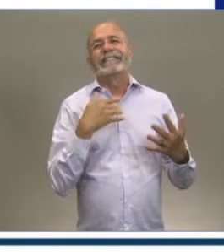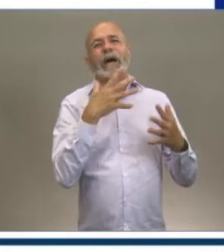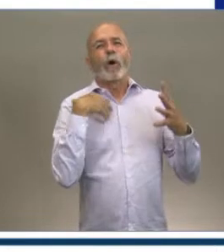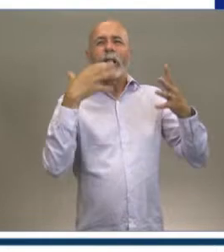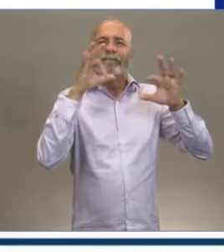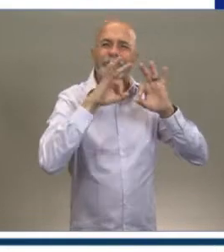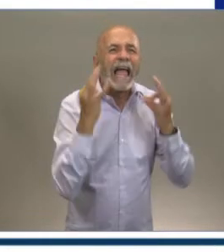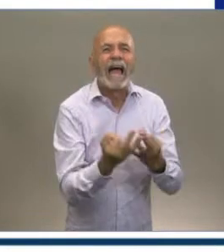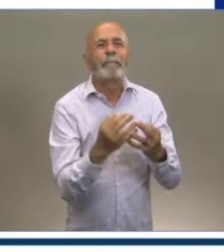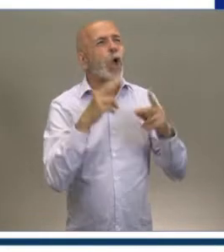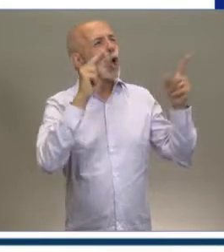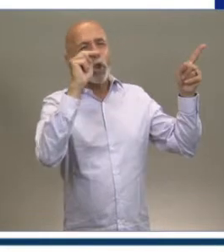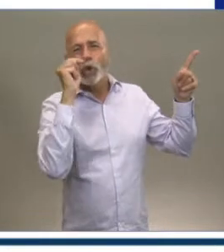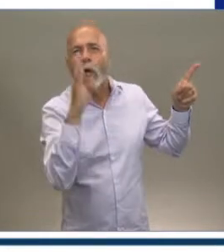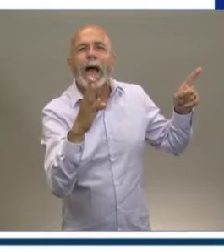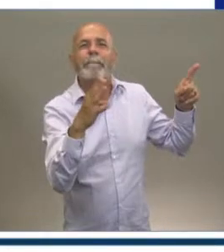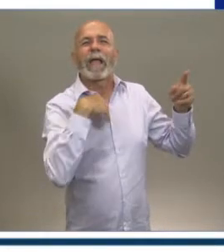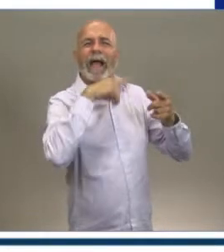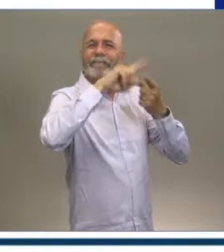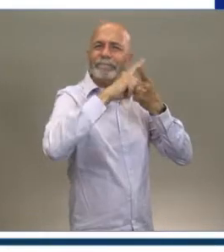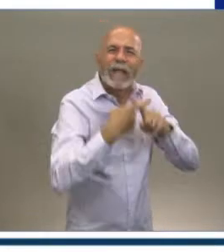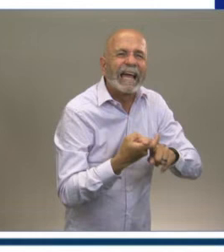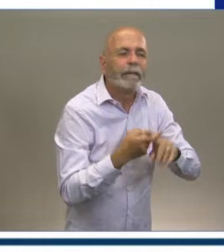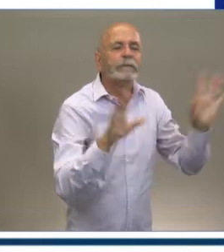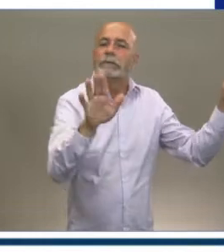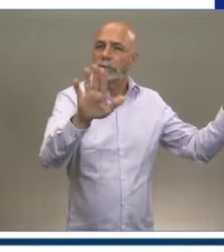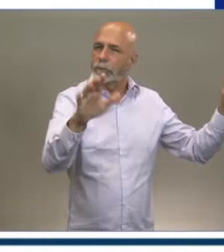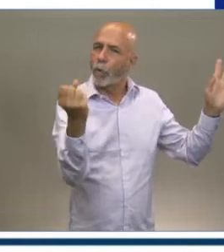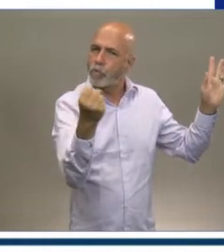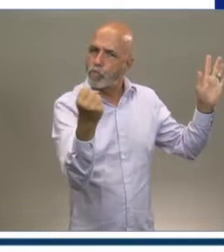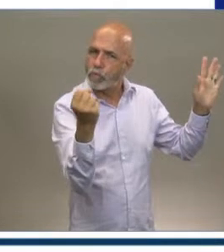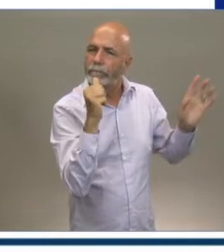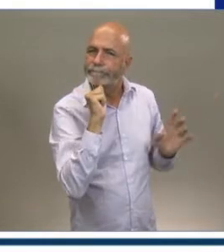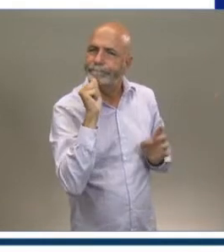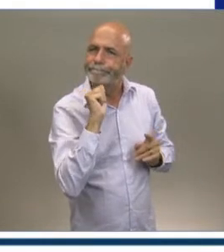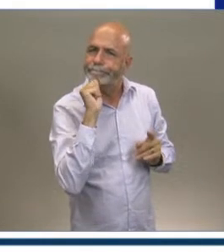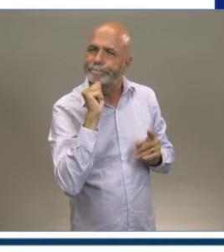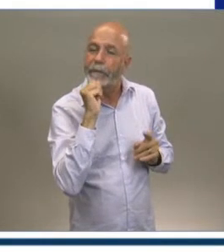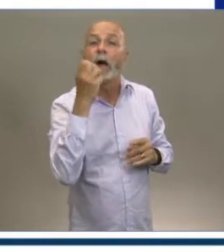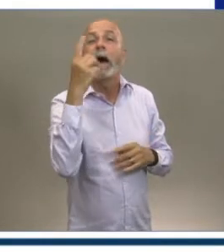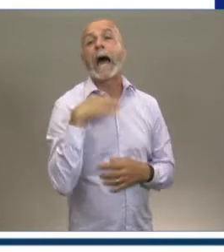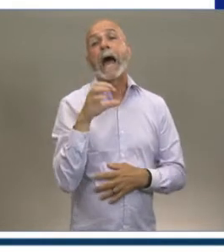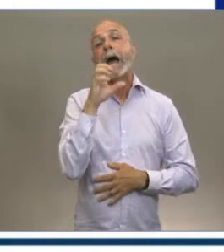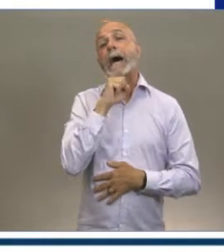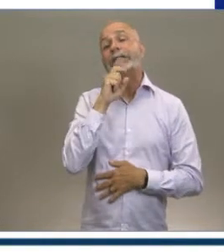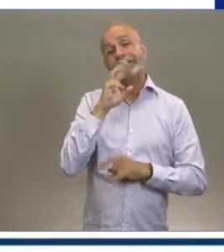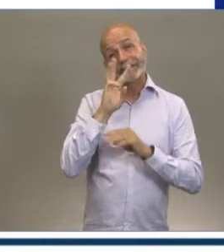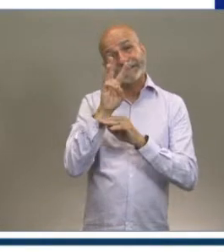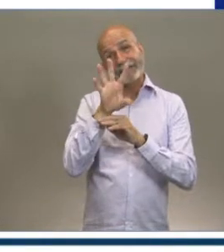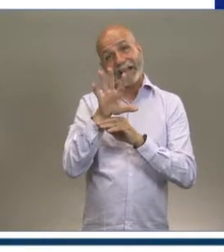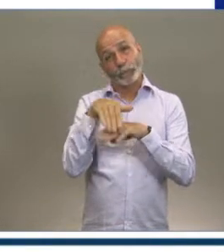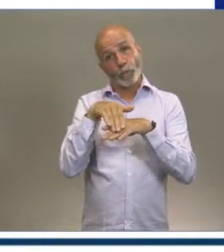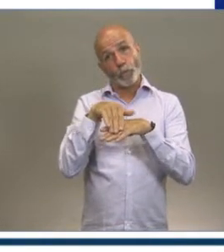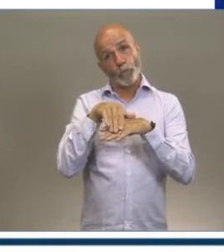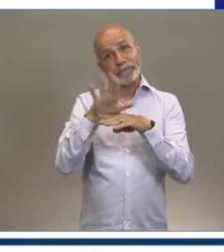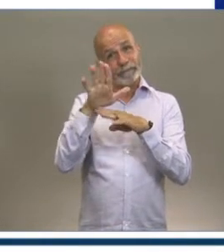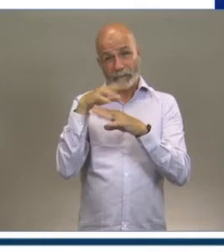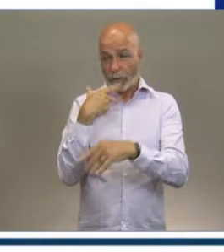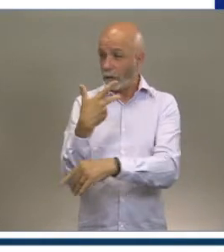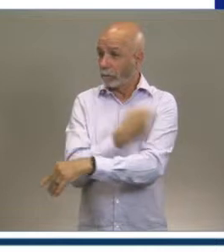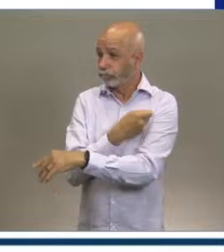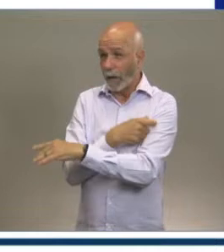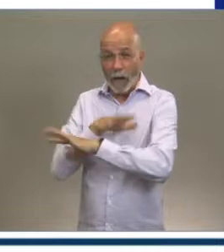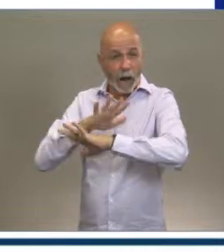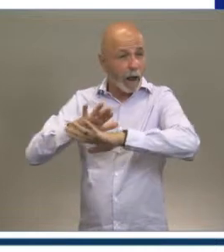and friends. But we want to make sure that our 65 ages and up are fully vaccinated before we move forward